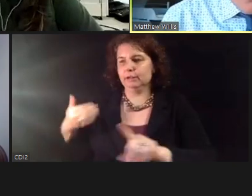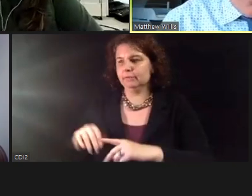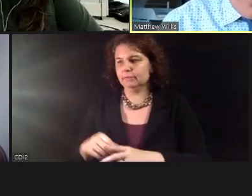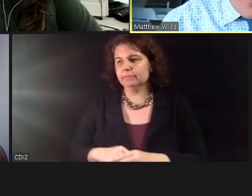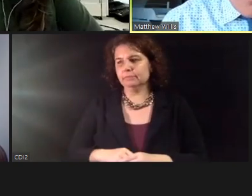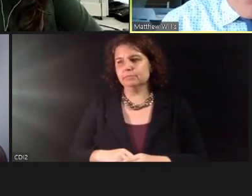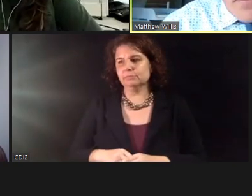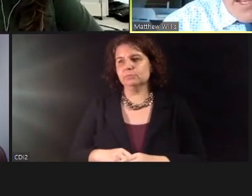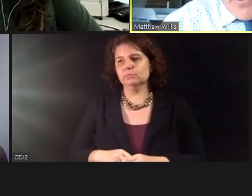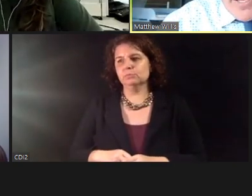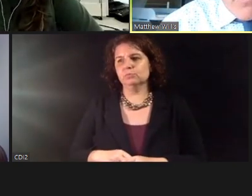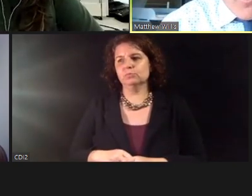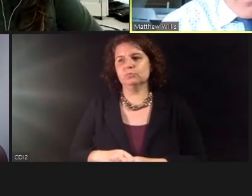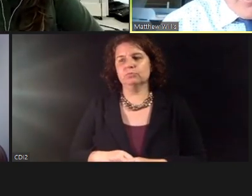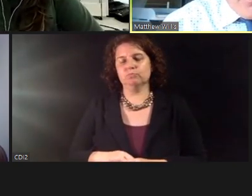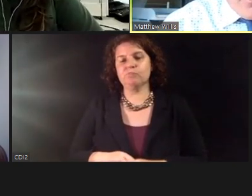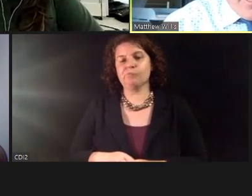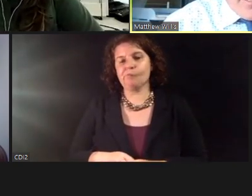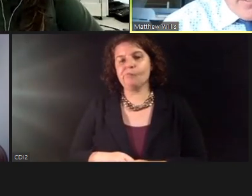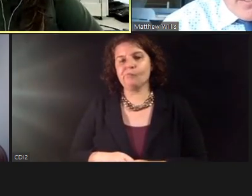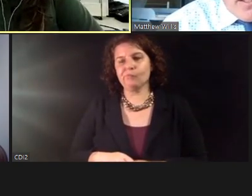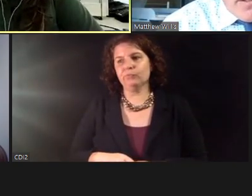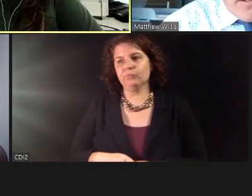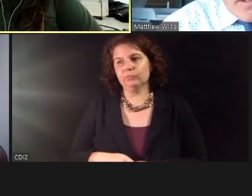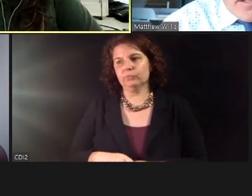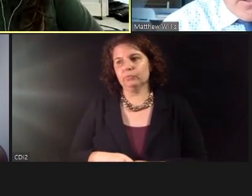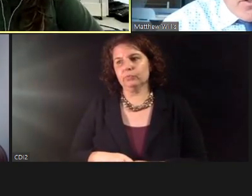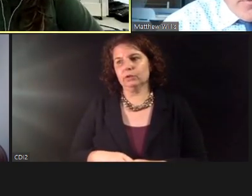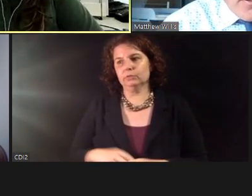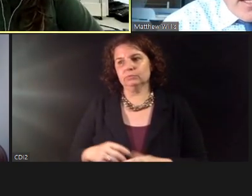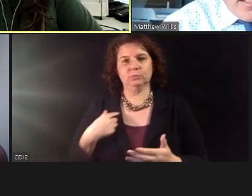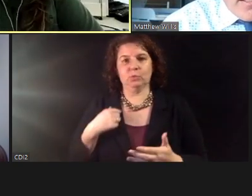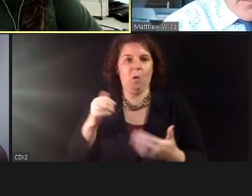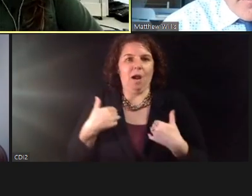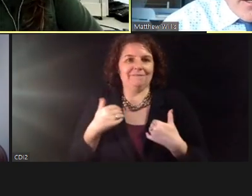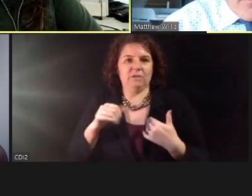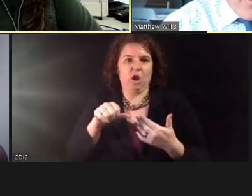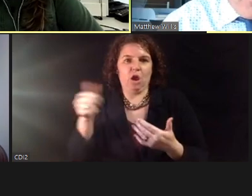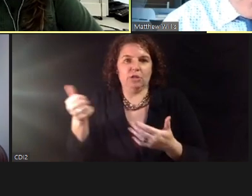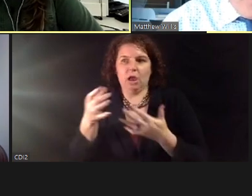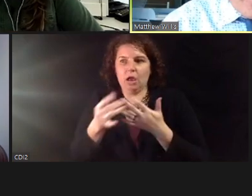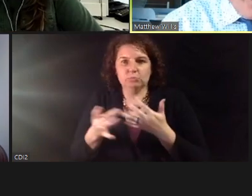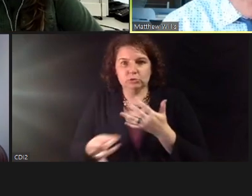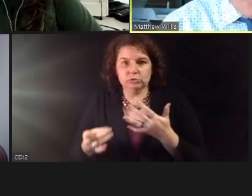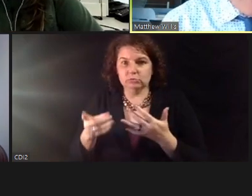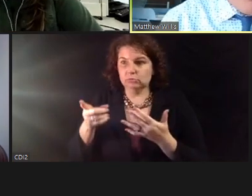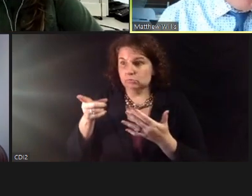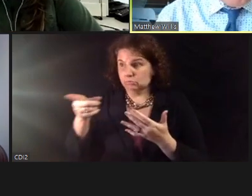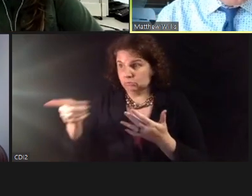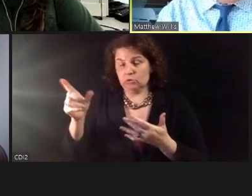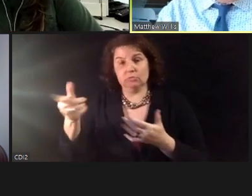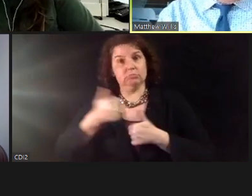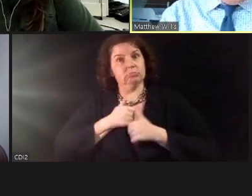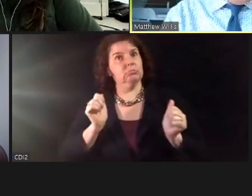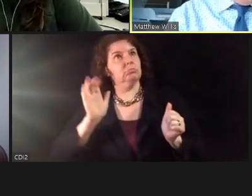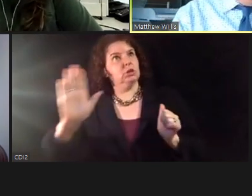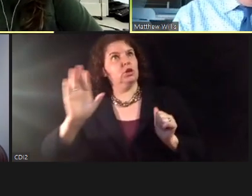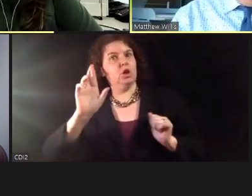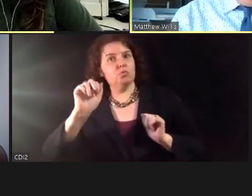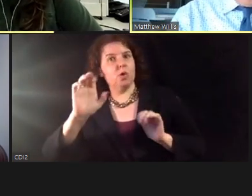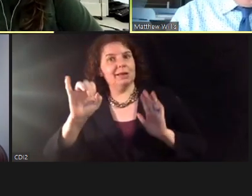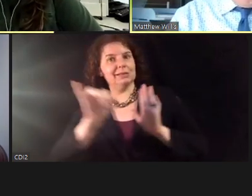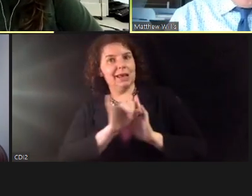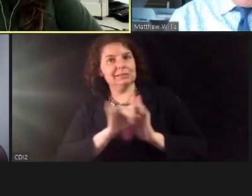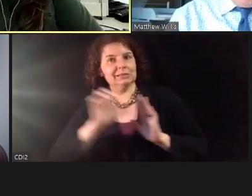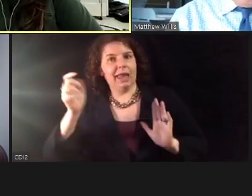information. And we have no alternative way to determine what that is as a matter of their right to privacy.